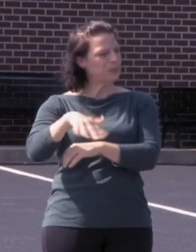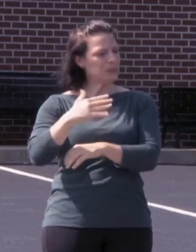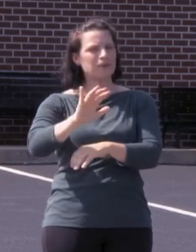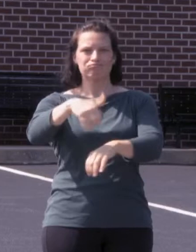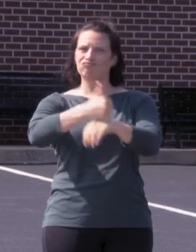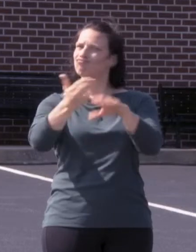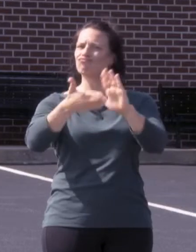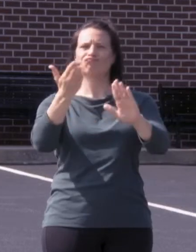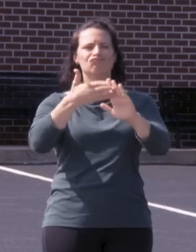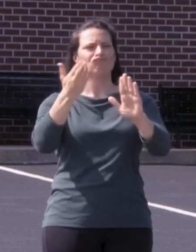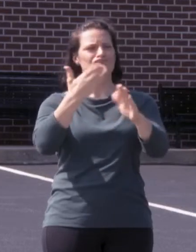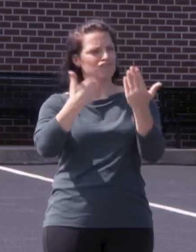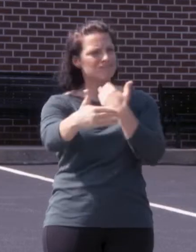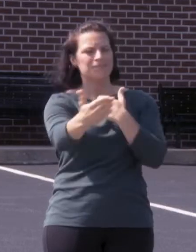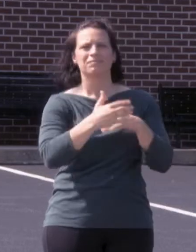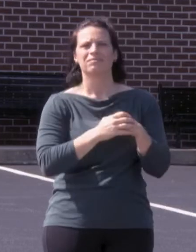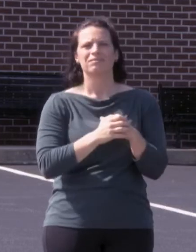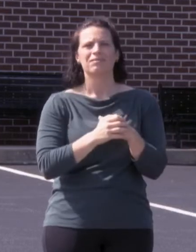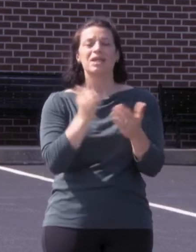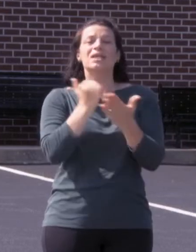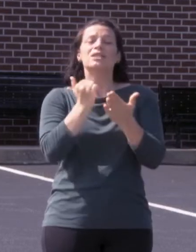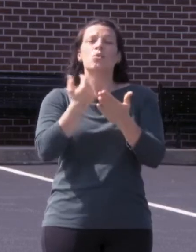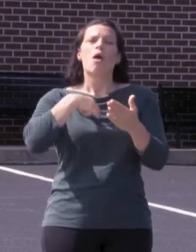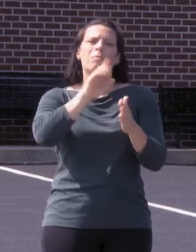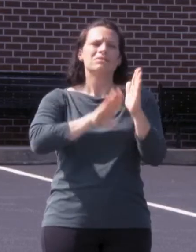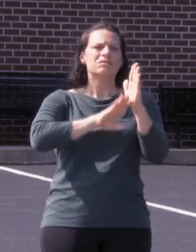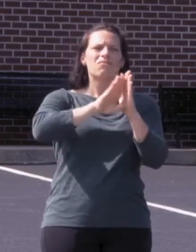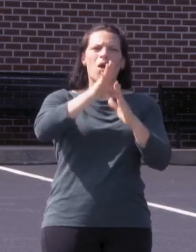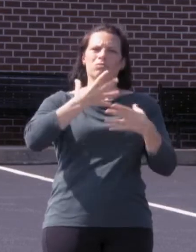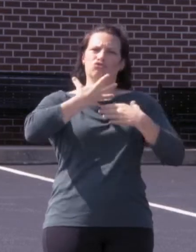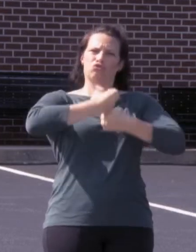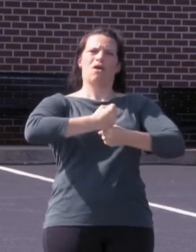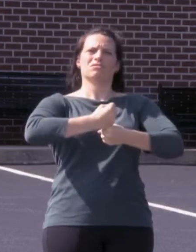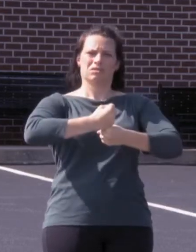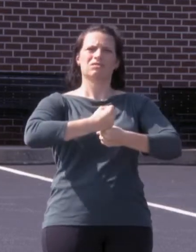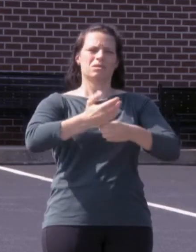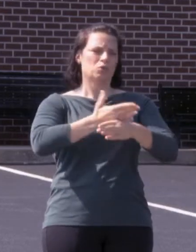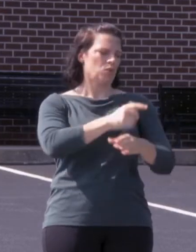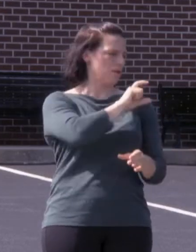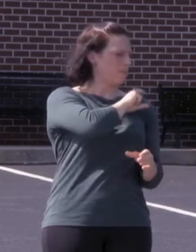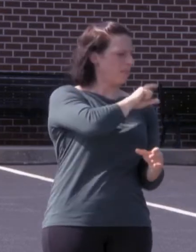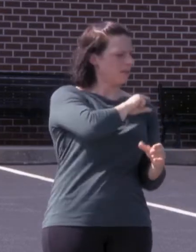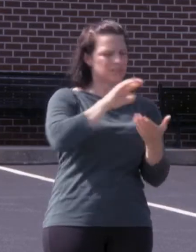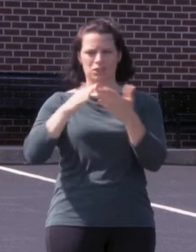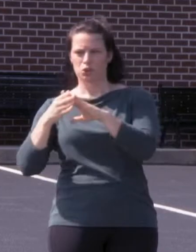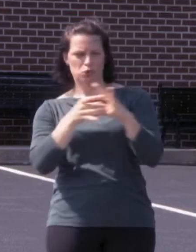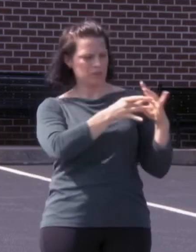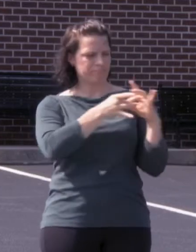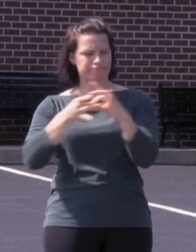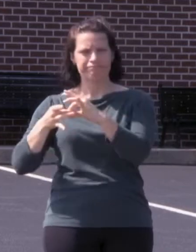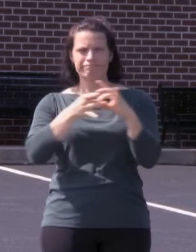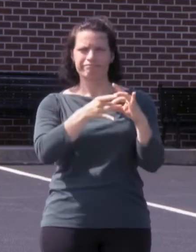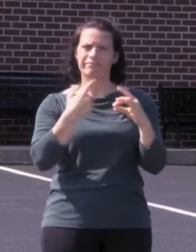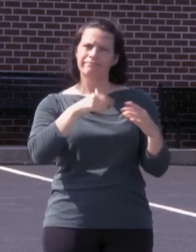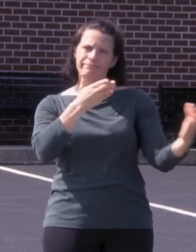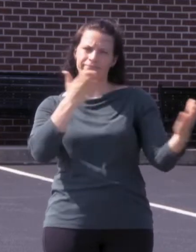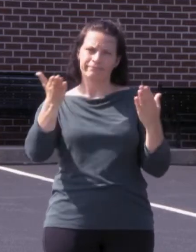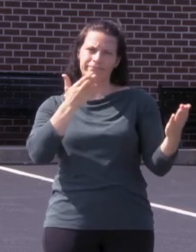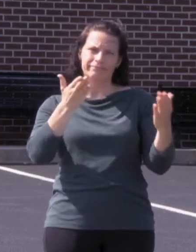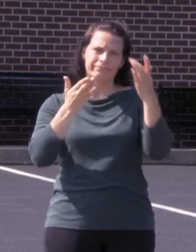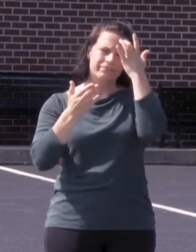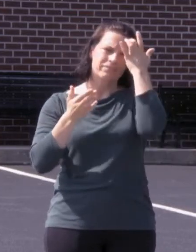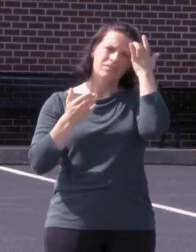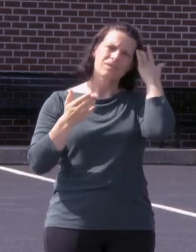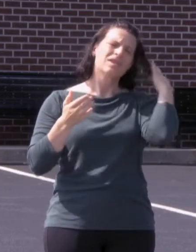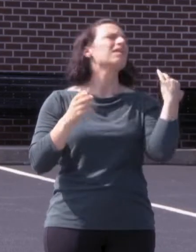up and running. This will help us build up that trust between law enforcement and the community that we serve,